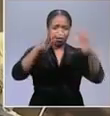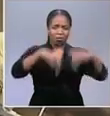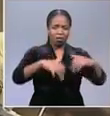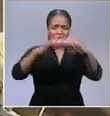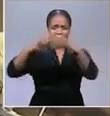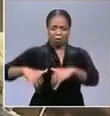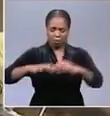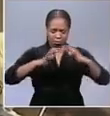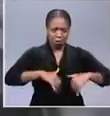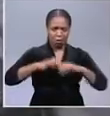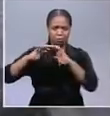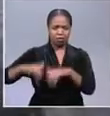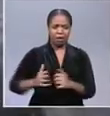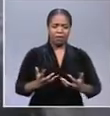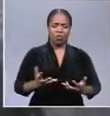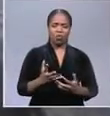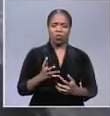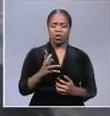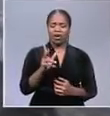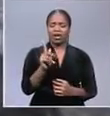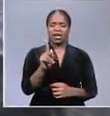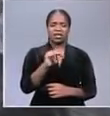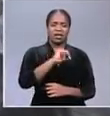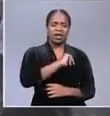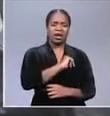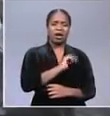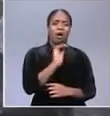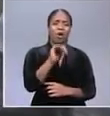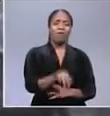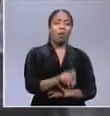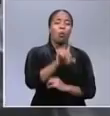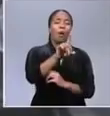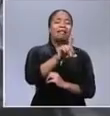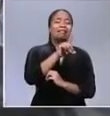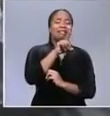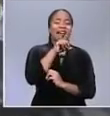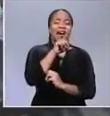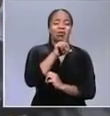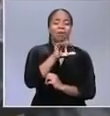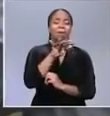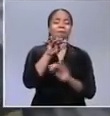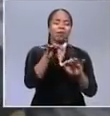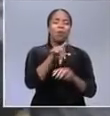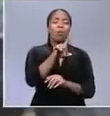Houses fell to pieces. More than 1,000 people now homeless.